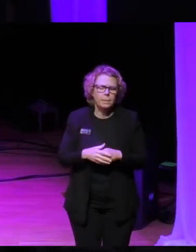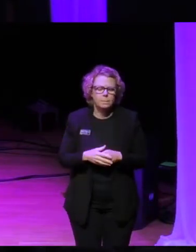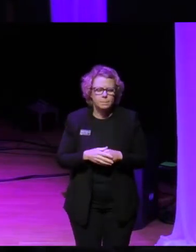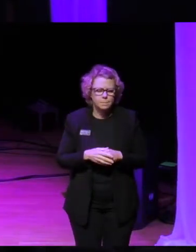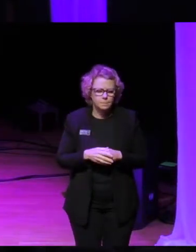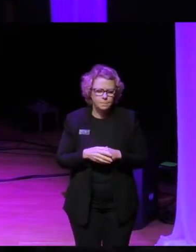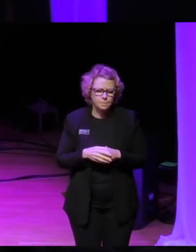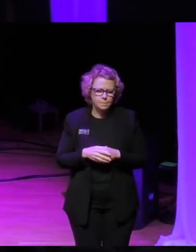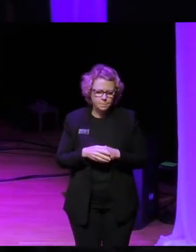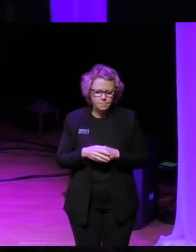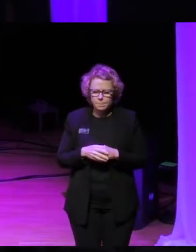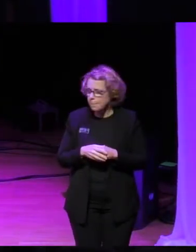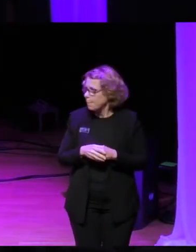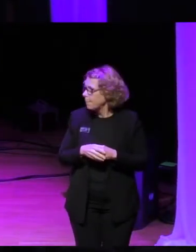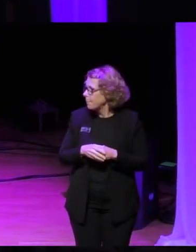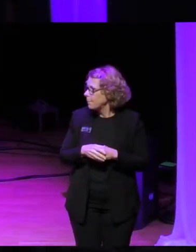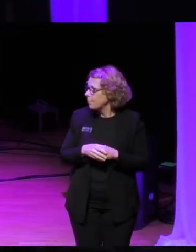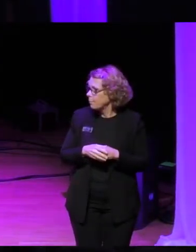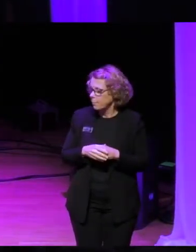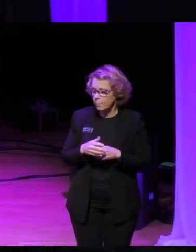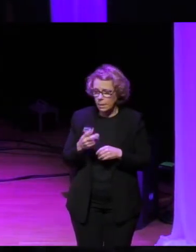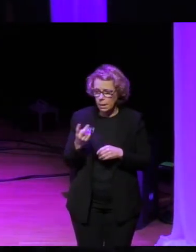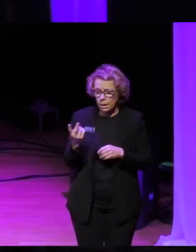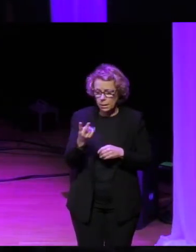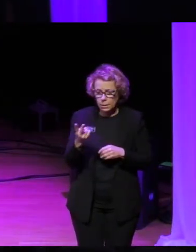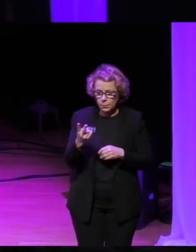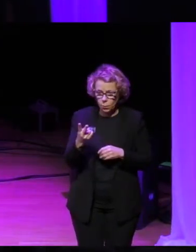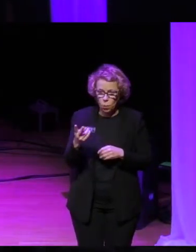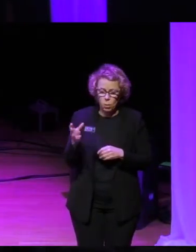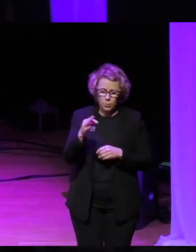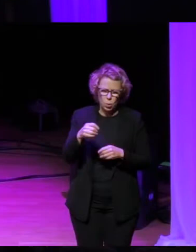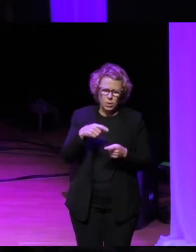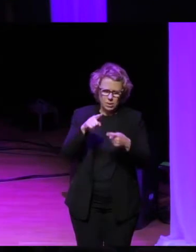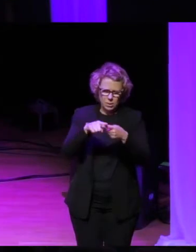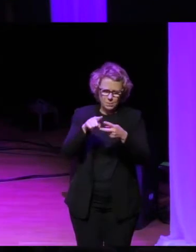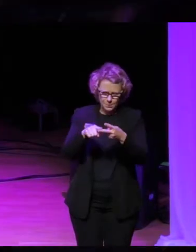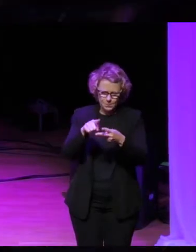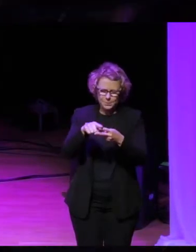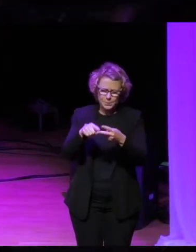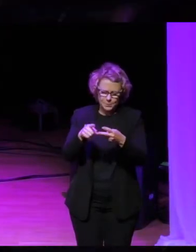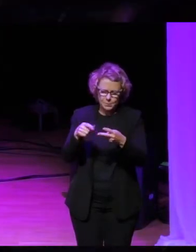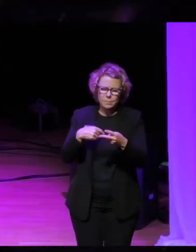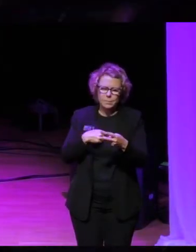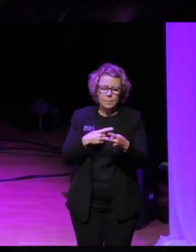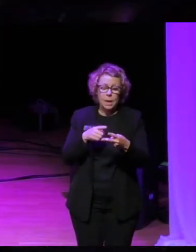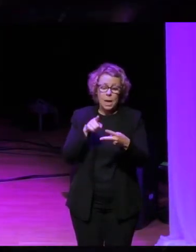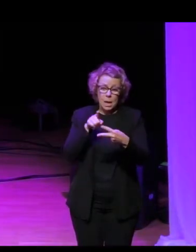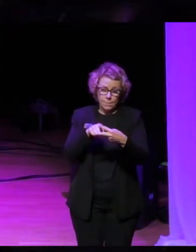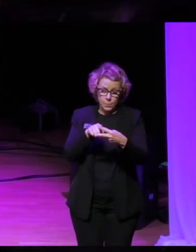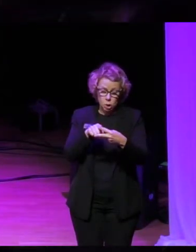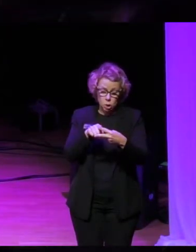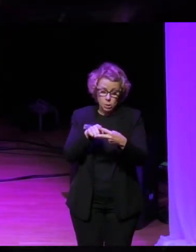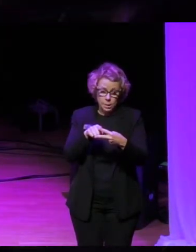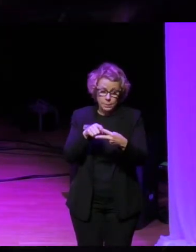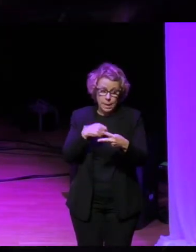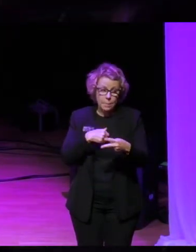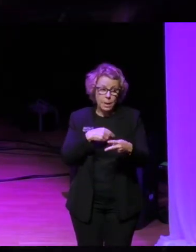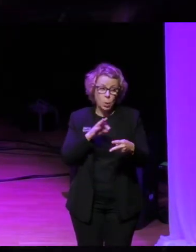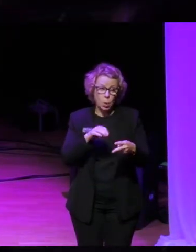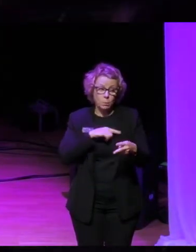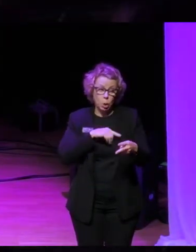Great, thank you. So I think your two questions, I'll take them in turn. And the first one on impeachment,